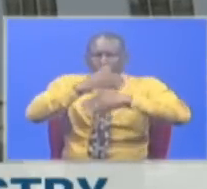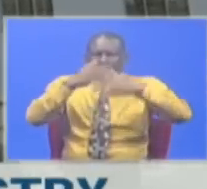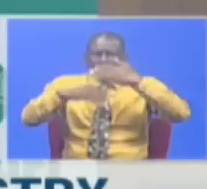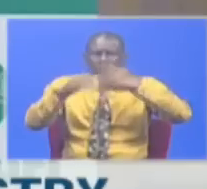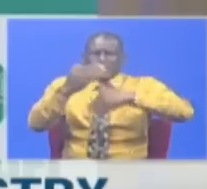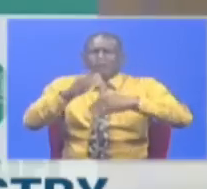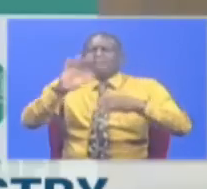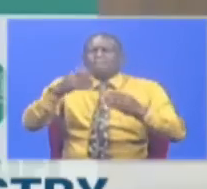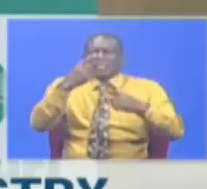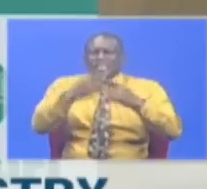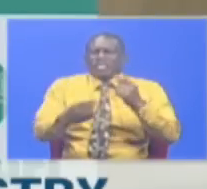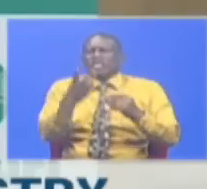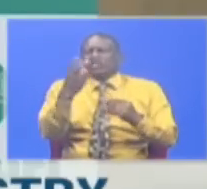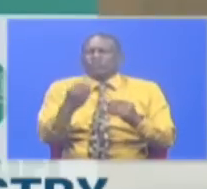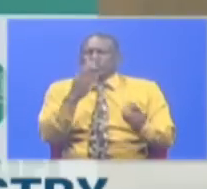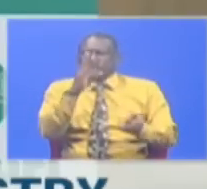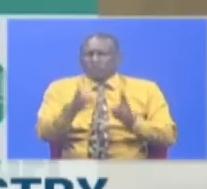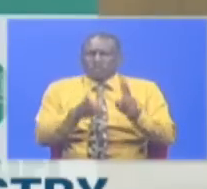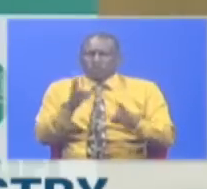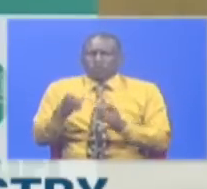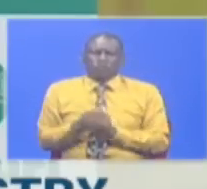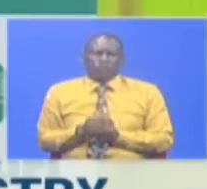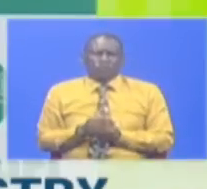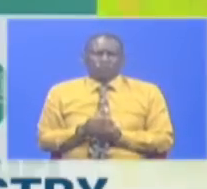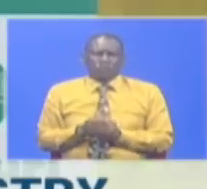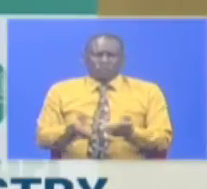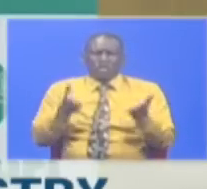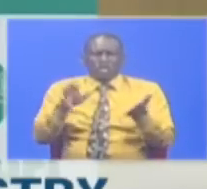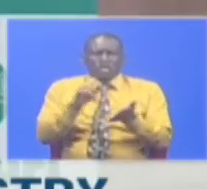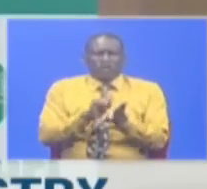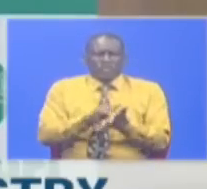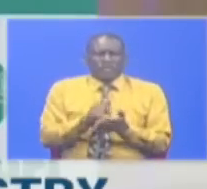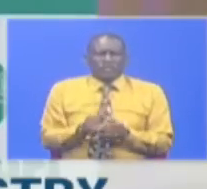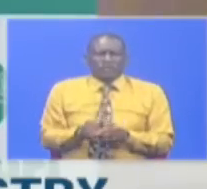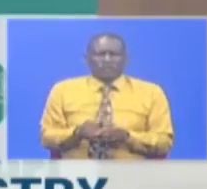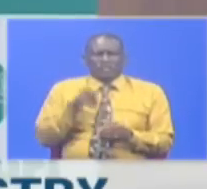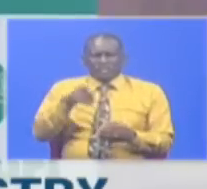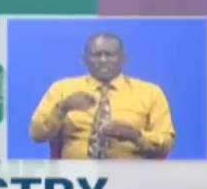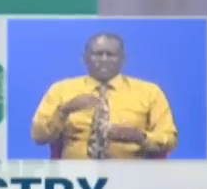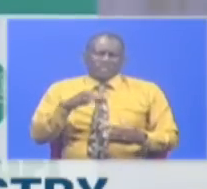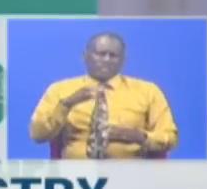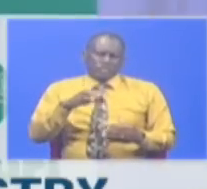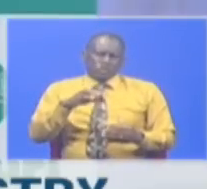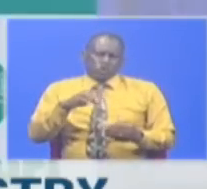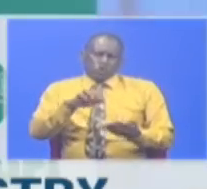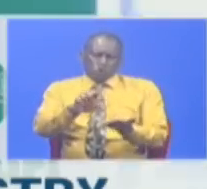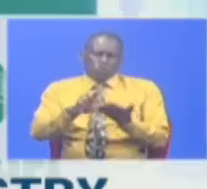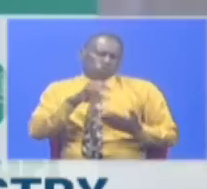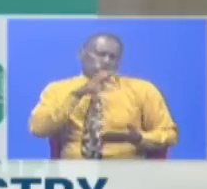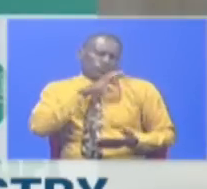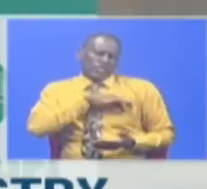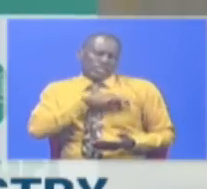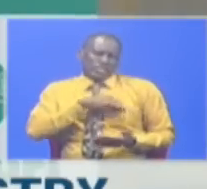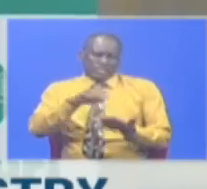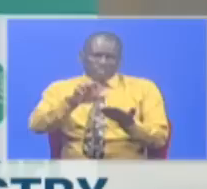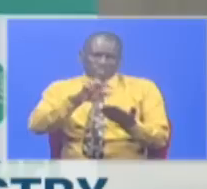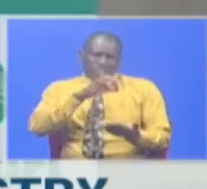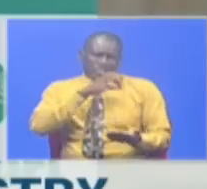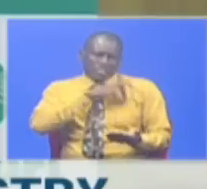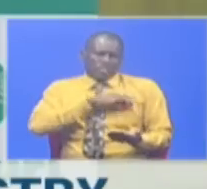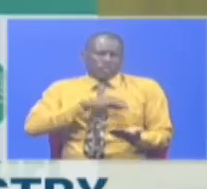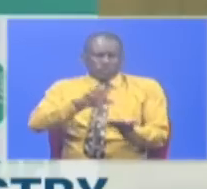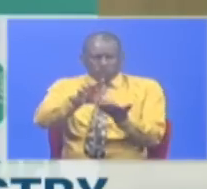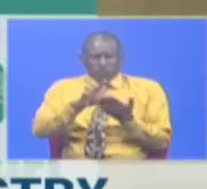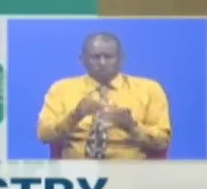year 2022. In 2020, now that this interest rate is not cut anymore,